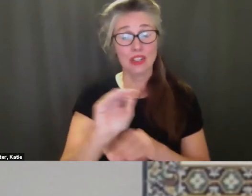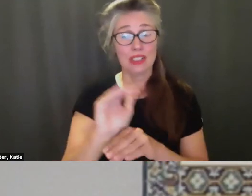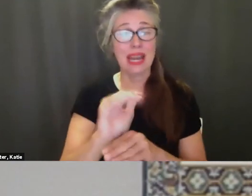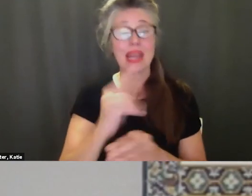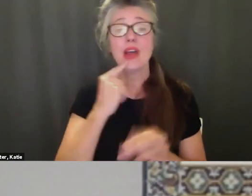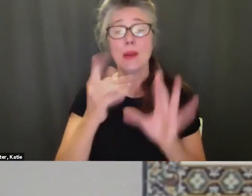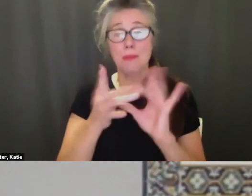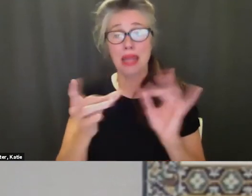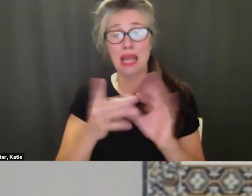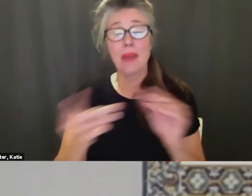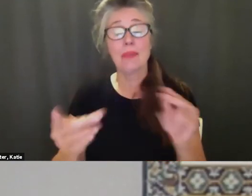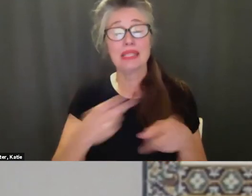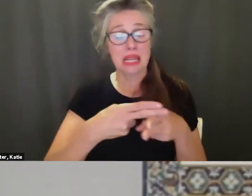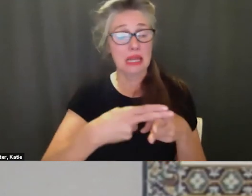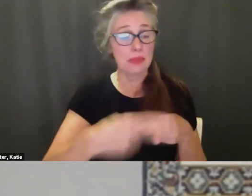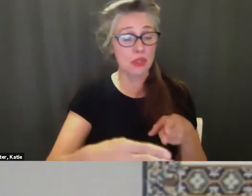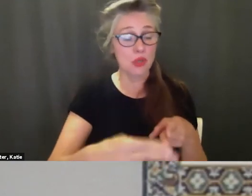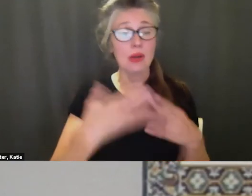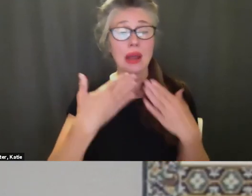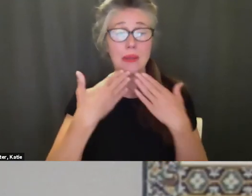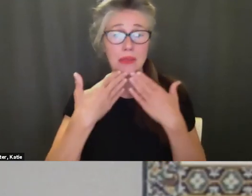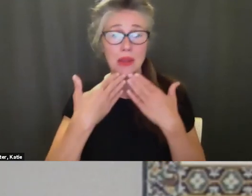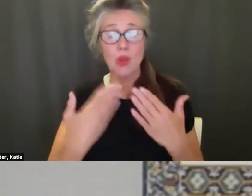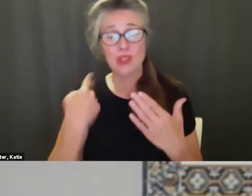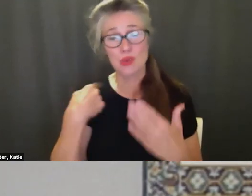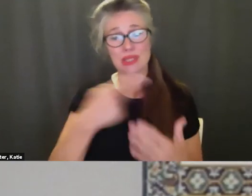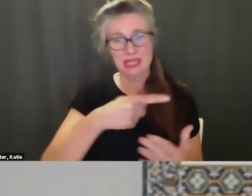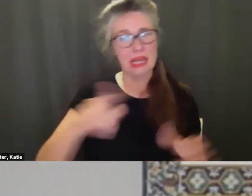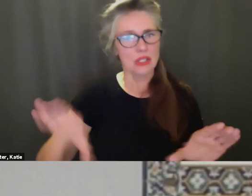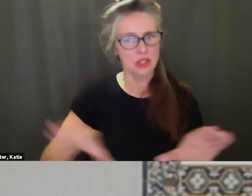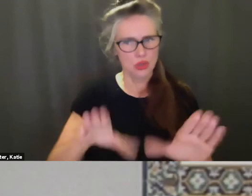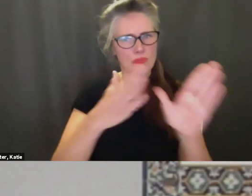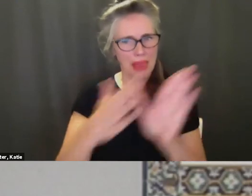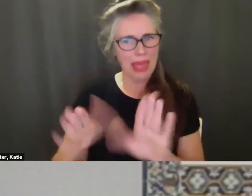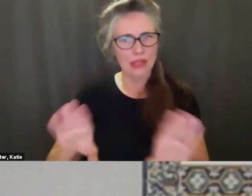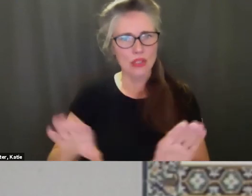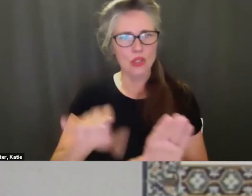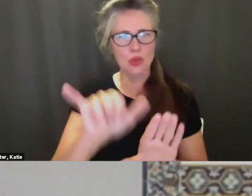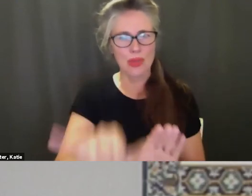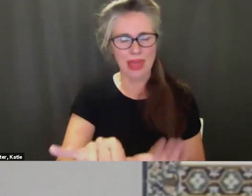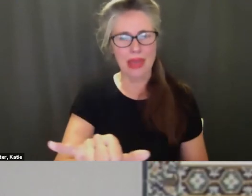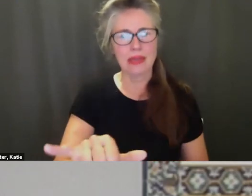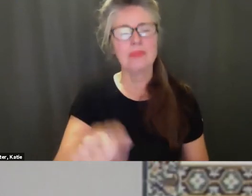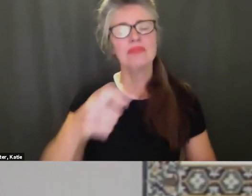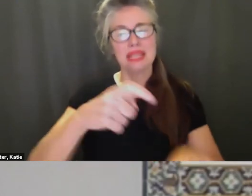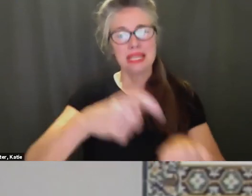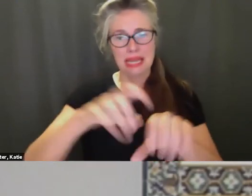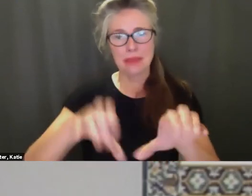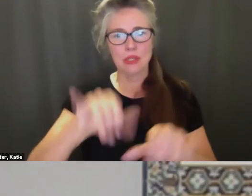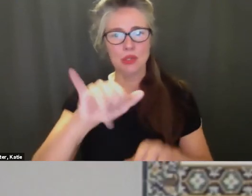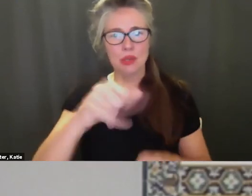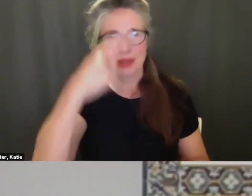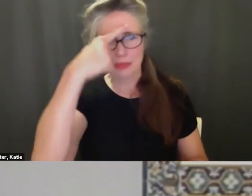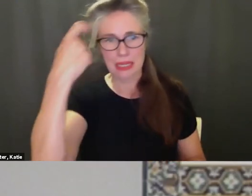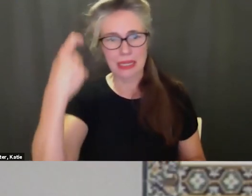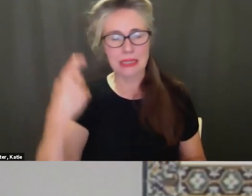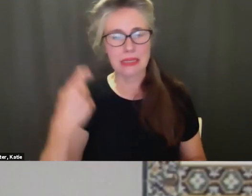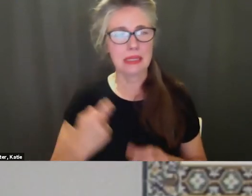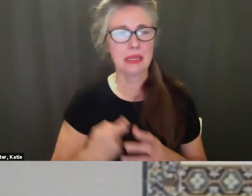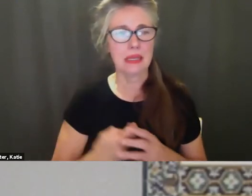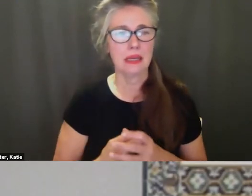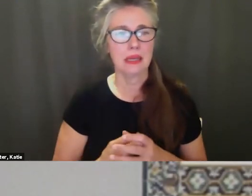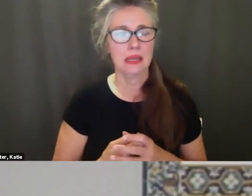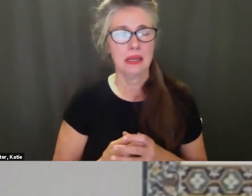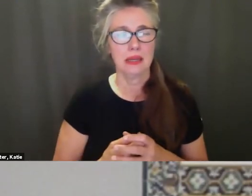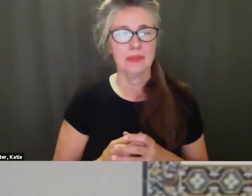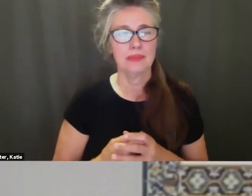for that, Lyra, but I would really want us to see us do that when it makes sense. And it's time to do that, because it's it is the